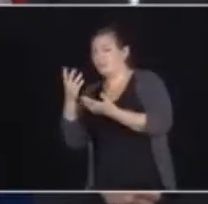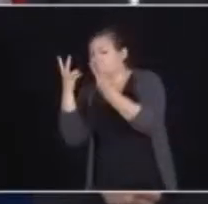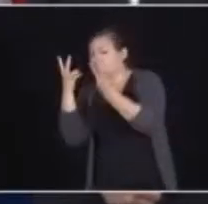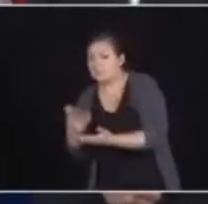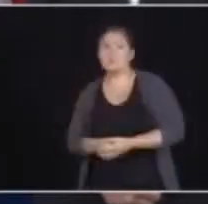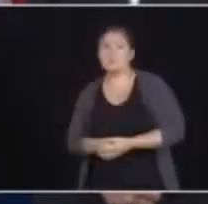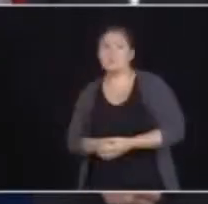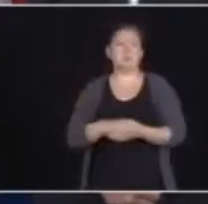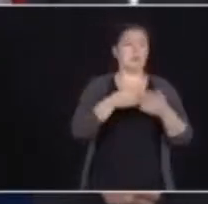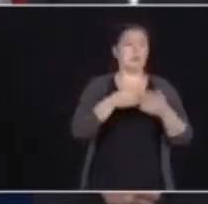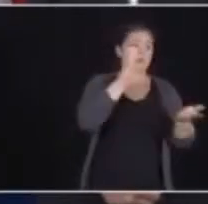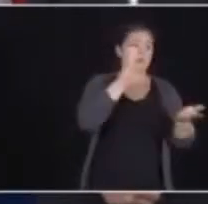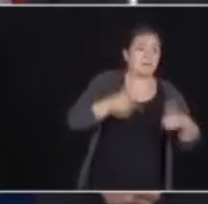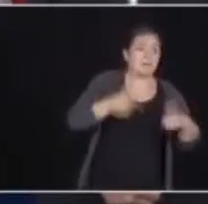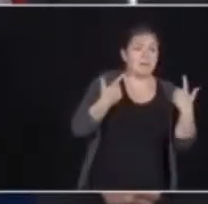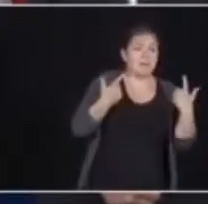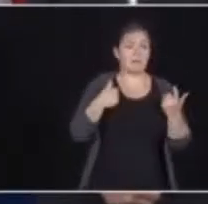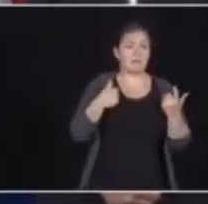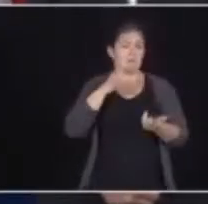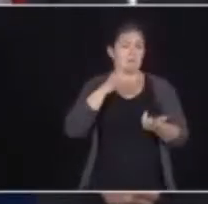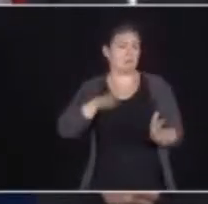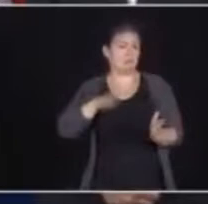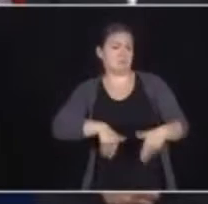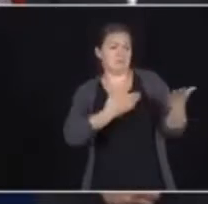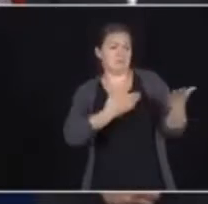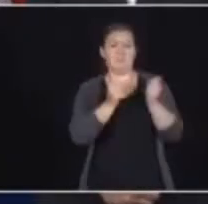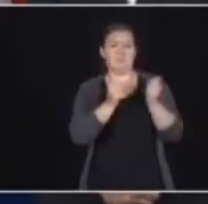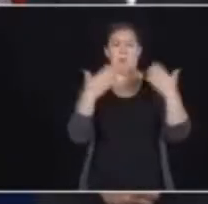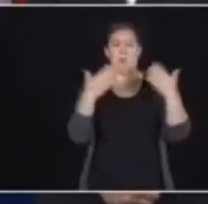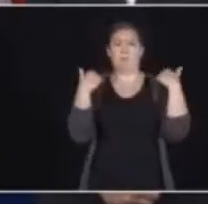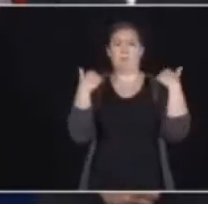bring this up to the Minister of Finance, and thanks